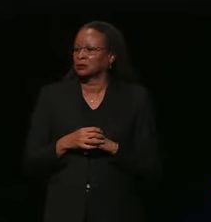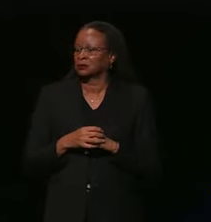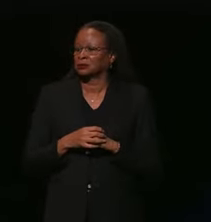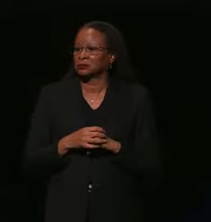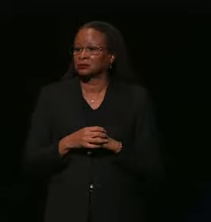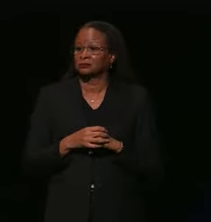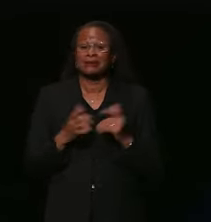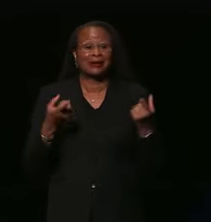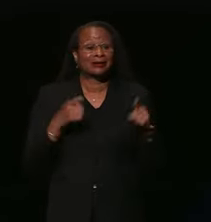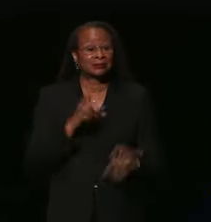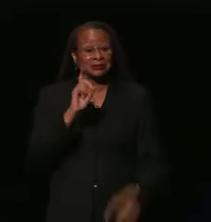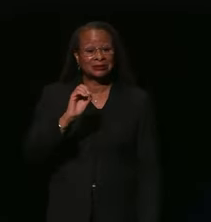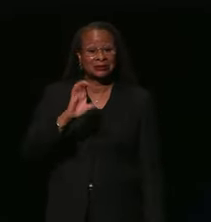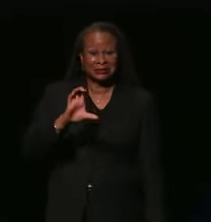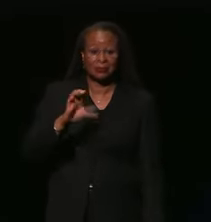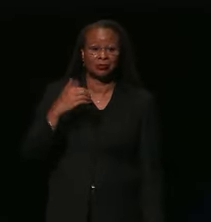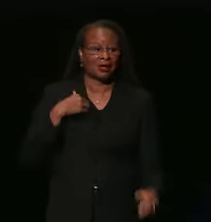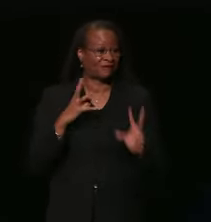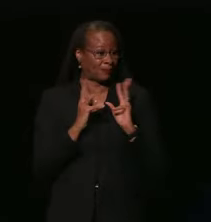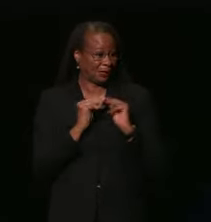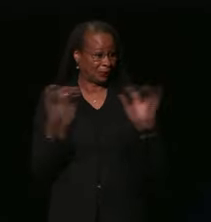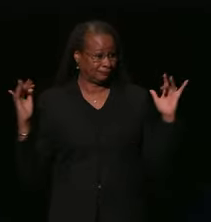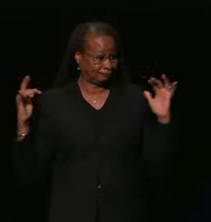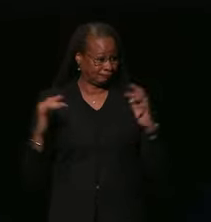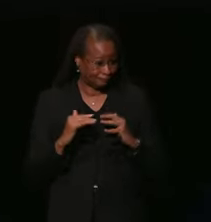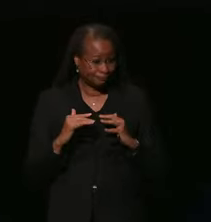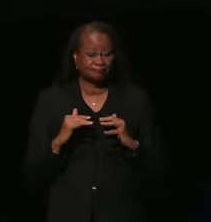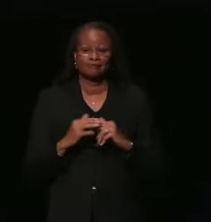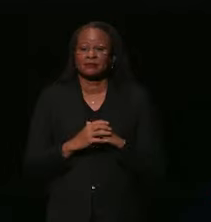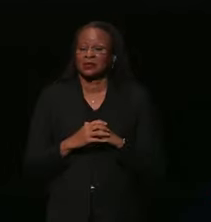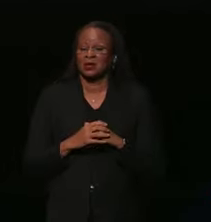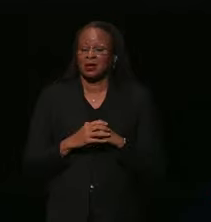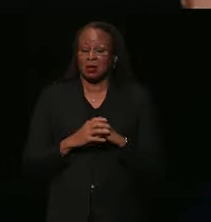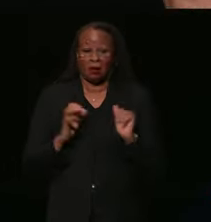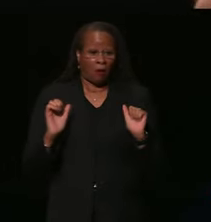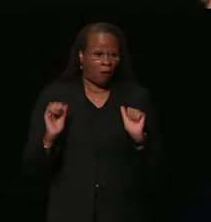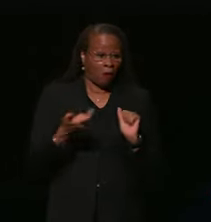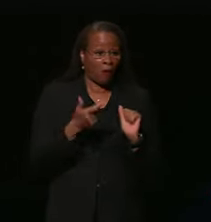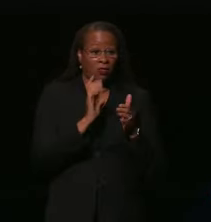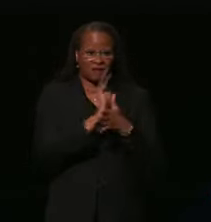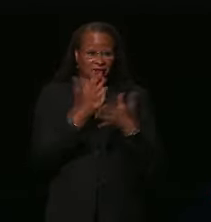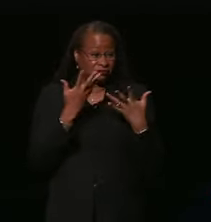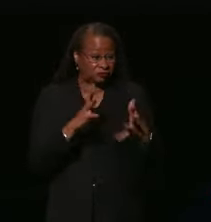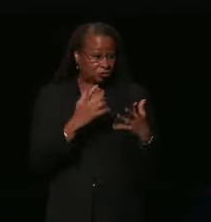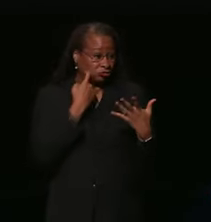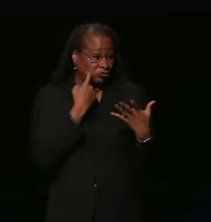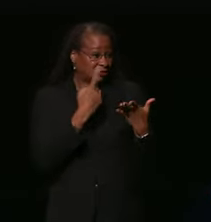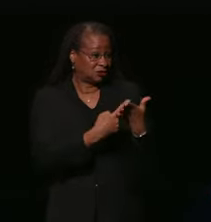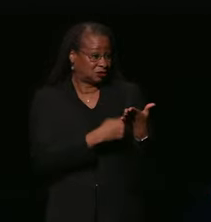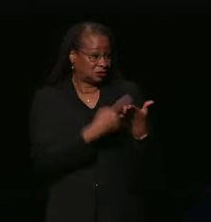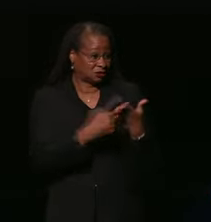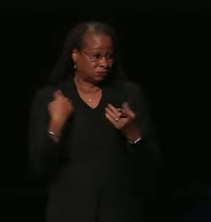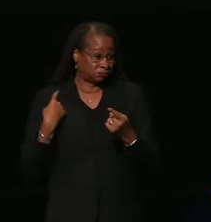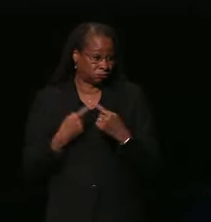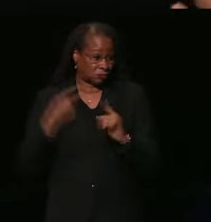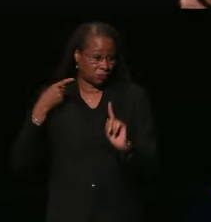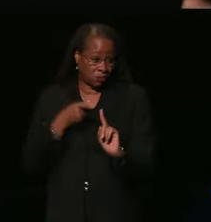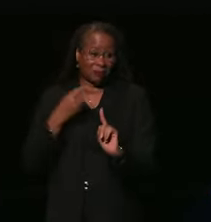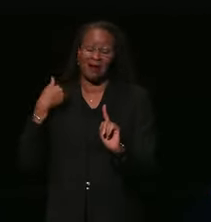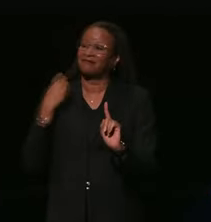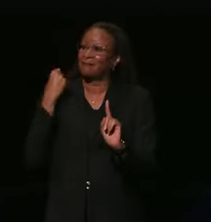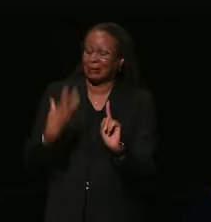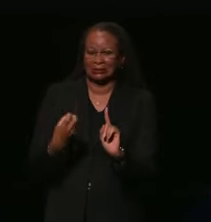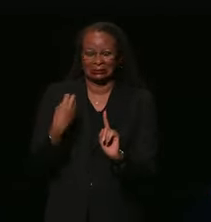In December, we hold a meeting where we take all the films that we've discussed up to that point, of which there are